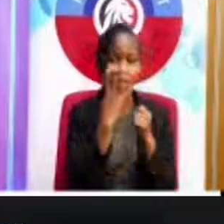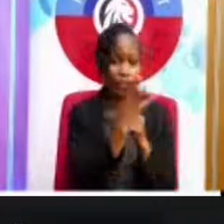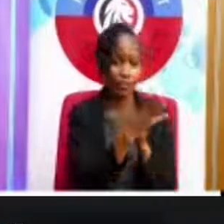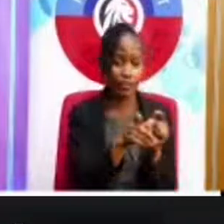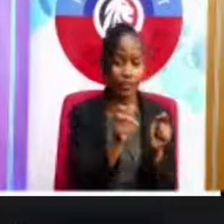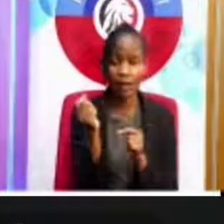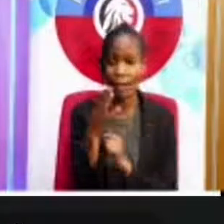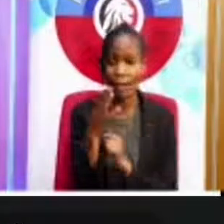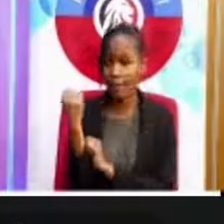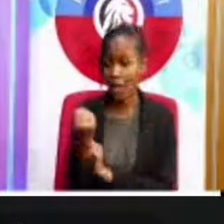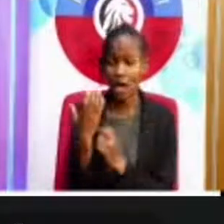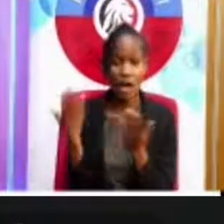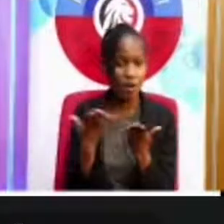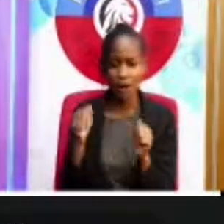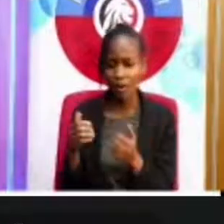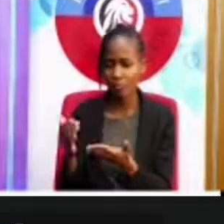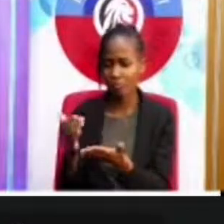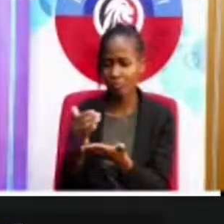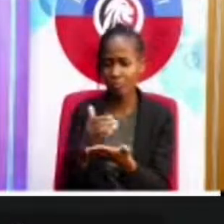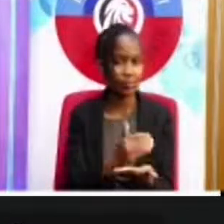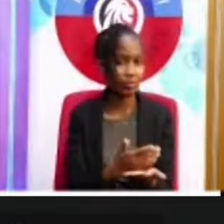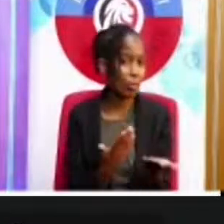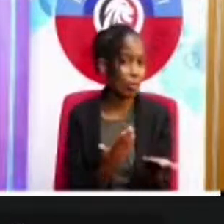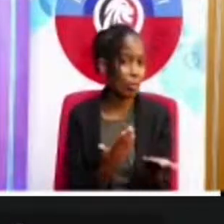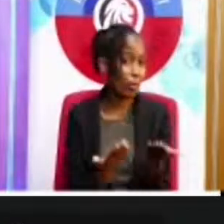are collecting about